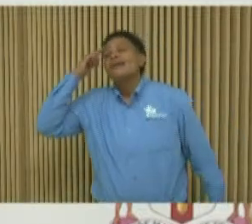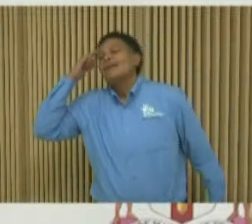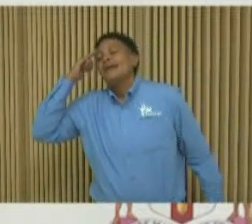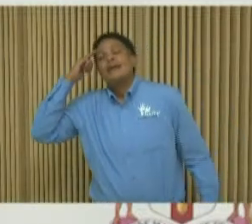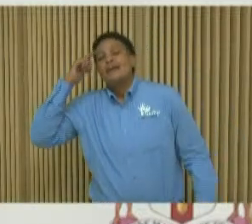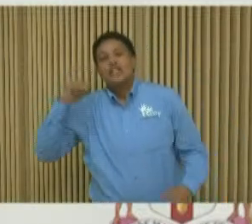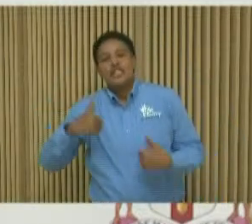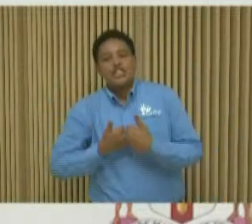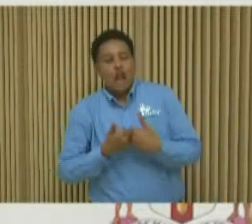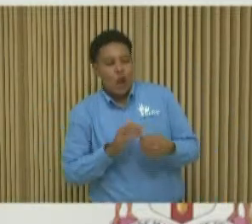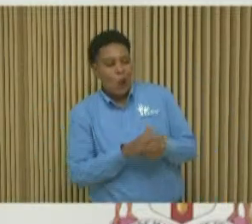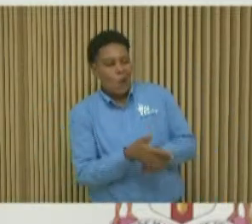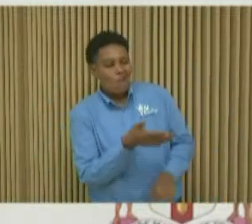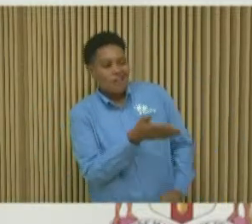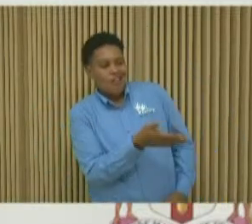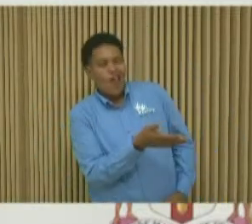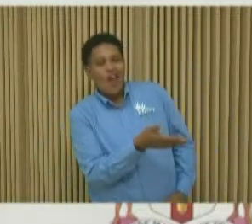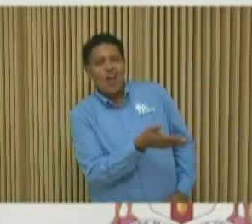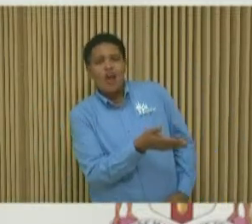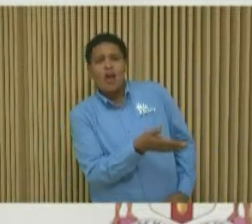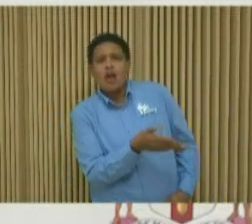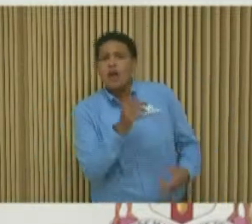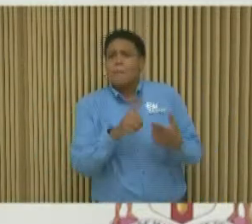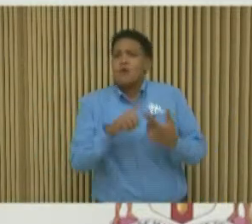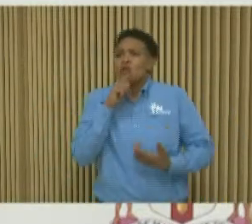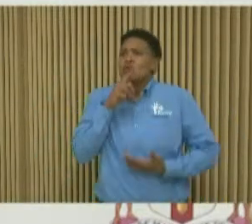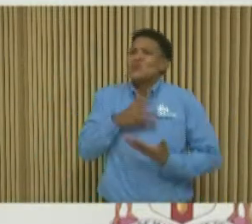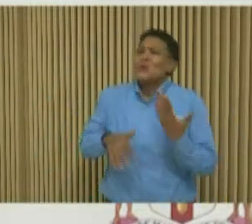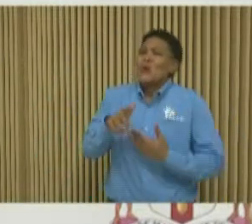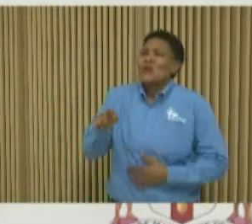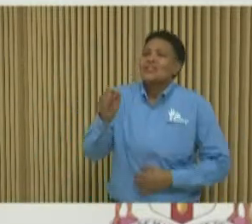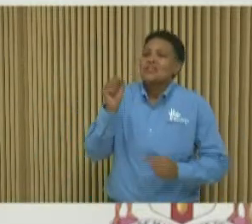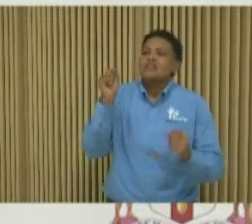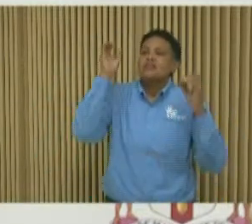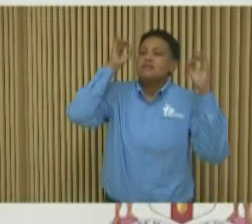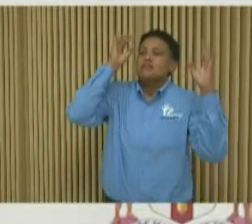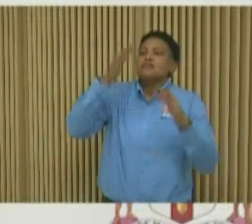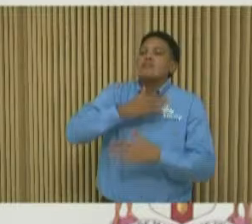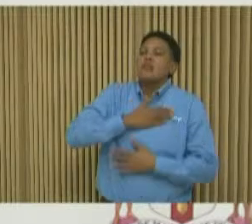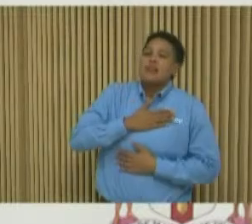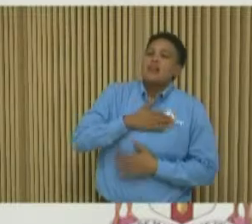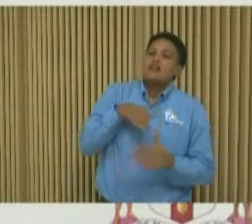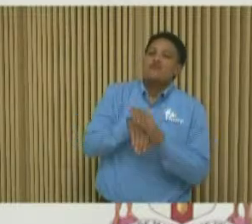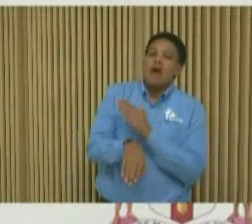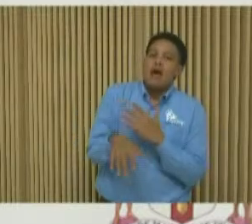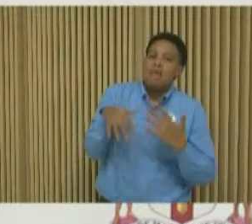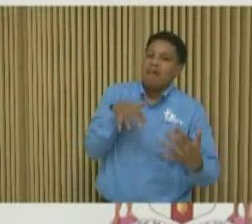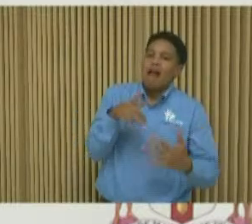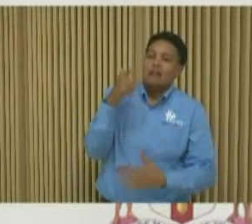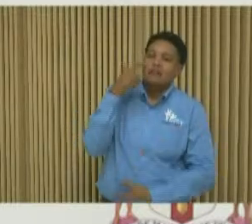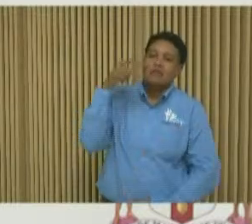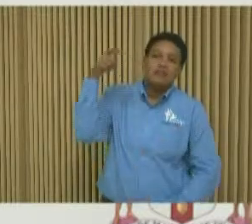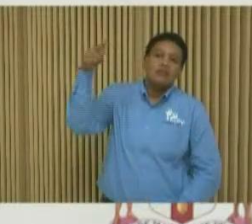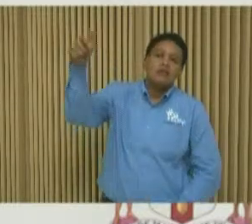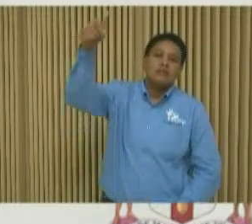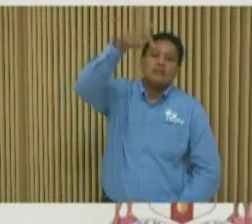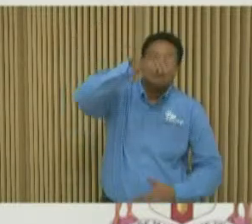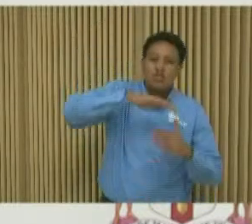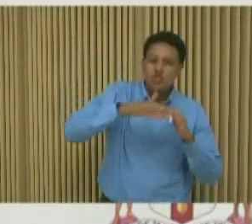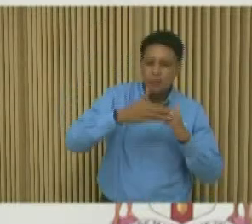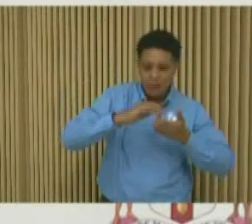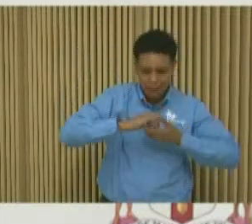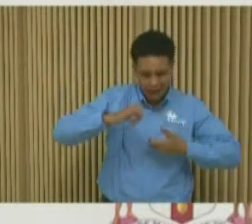on one hand and social ills of crime and violence on the other, partnerships such as this